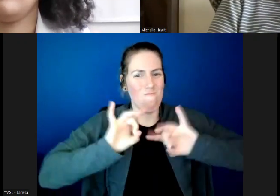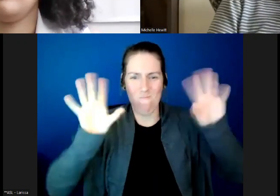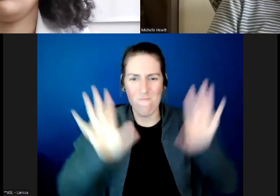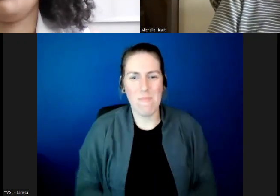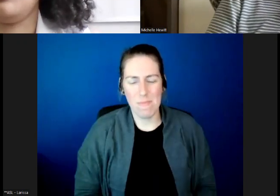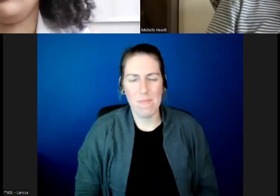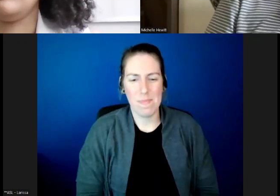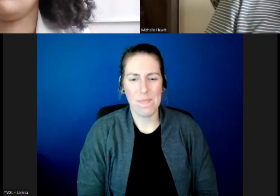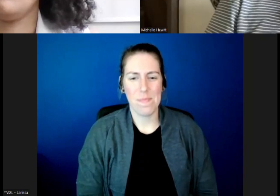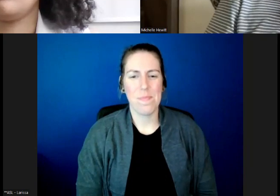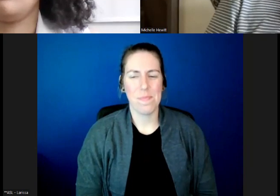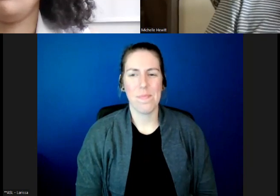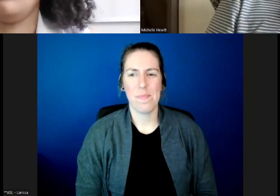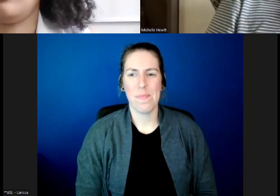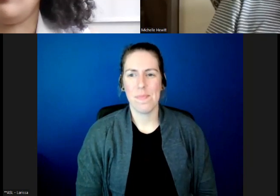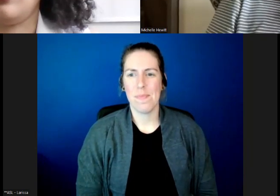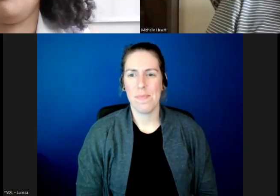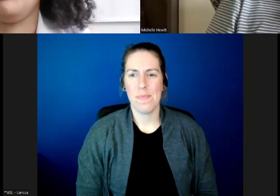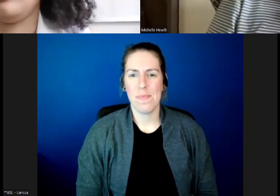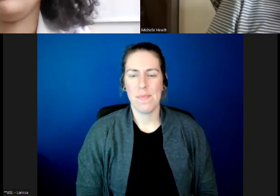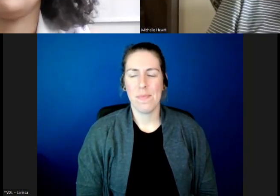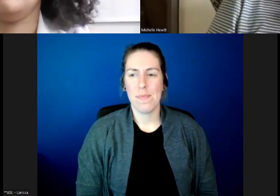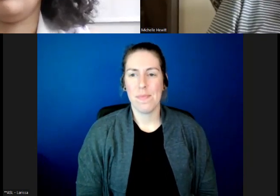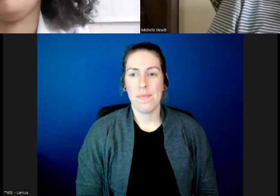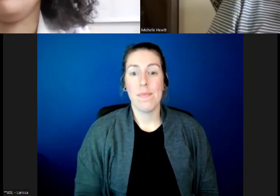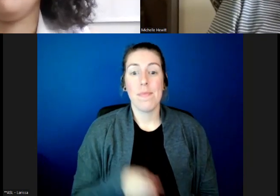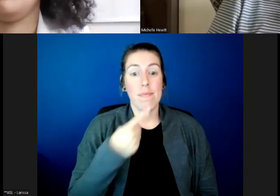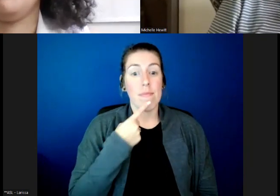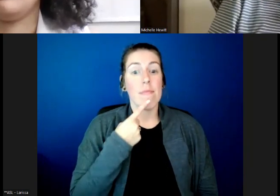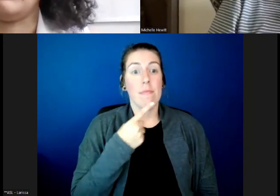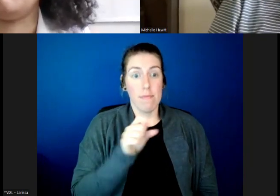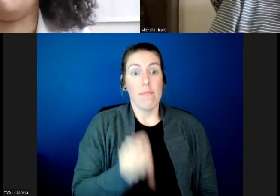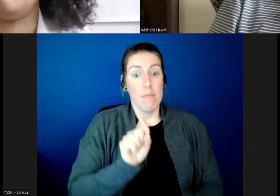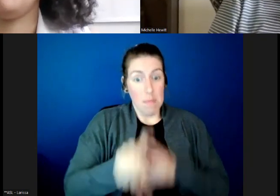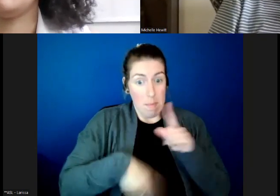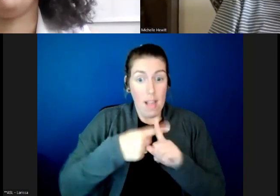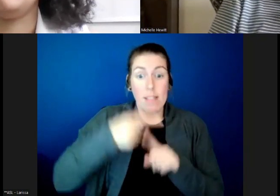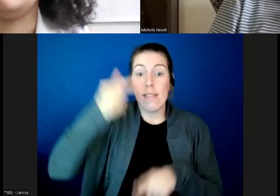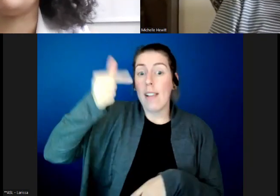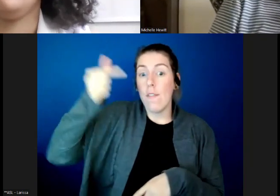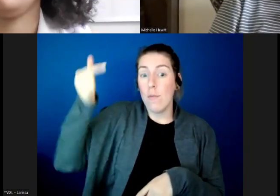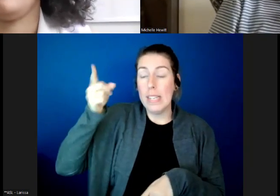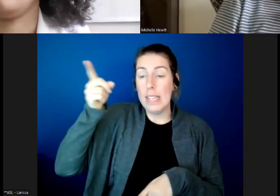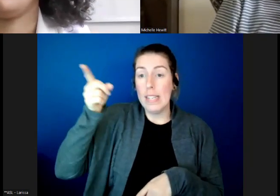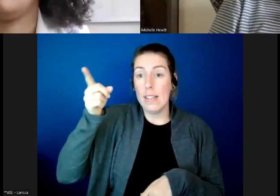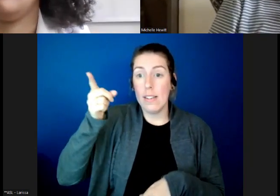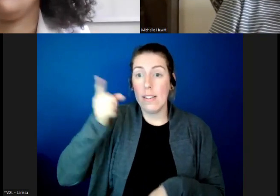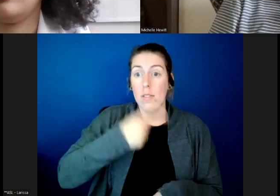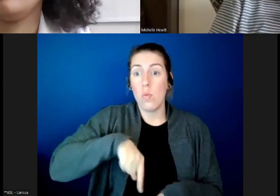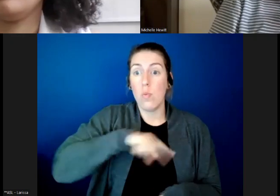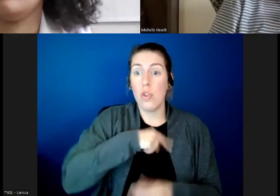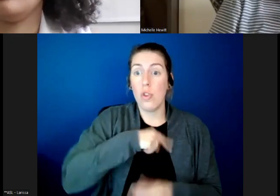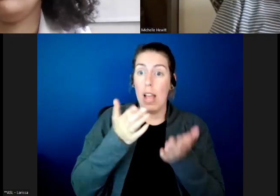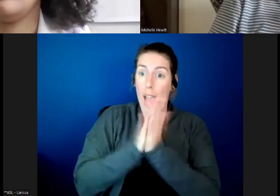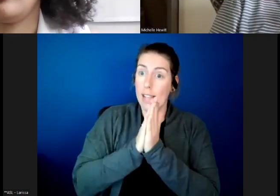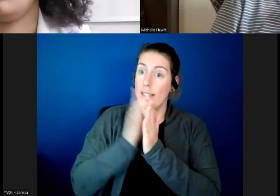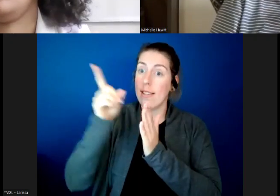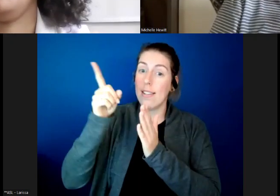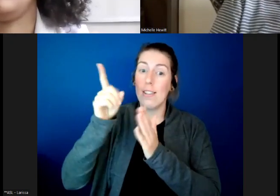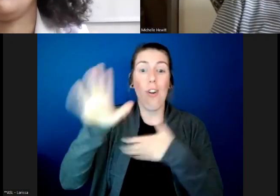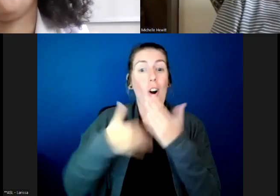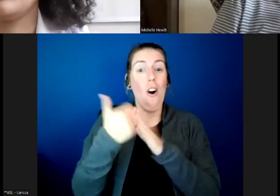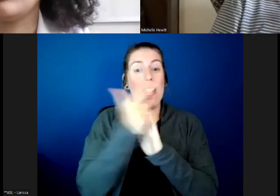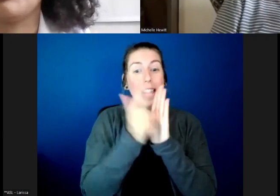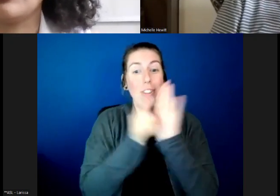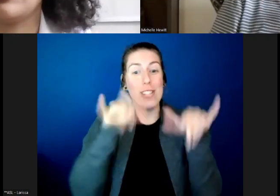Yeah, and I think to your point, it's also we're asking the government for like to meet international legal standards or international